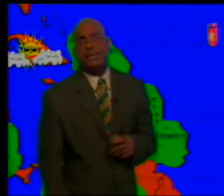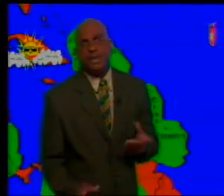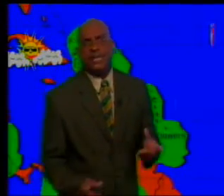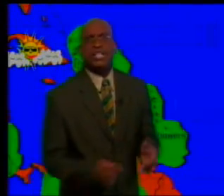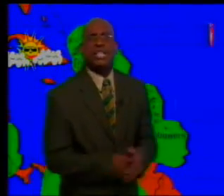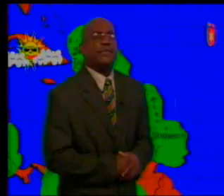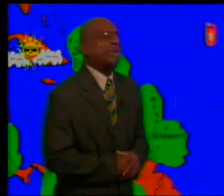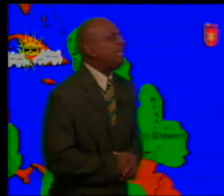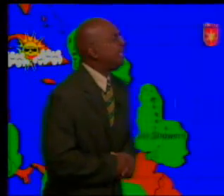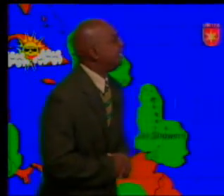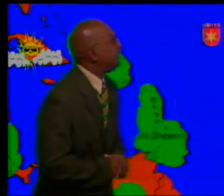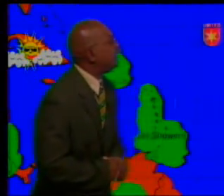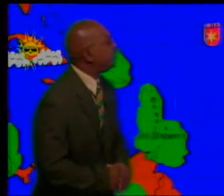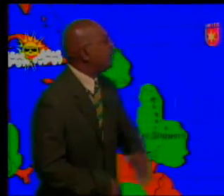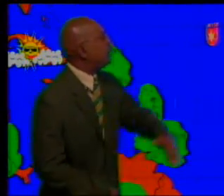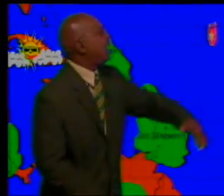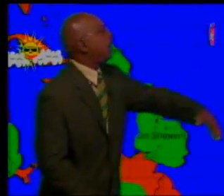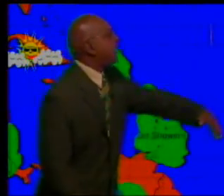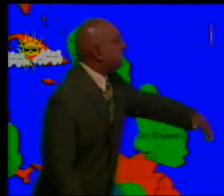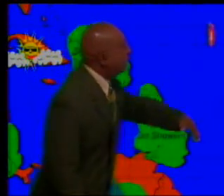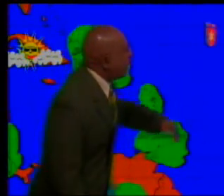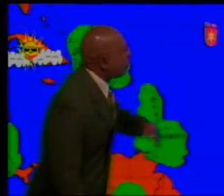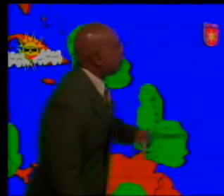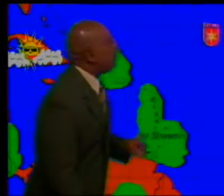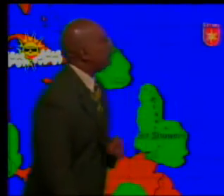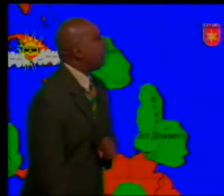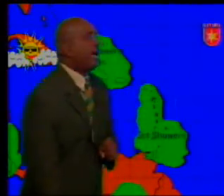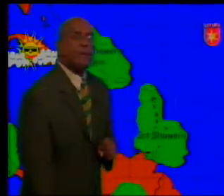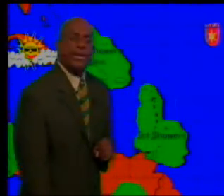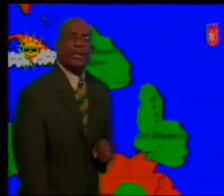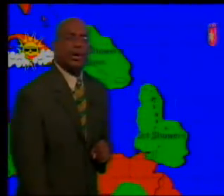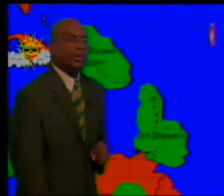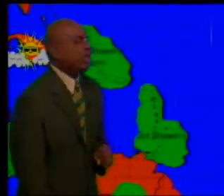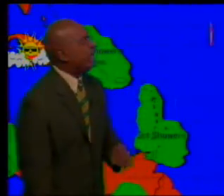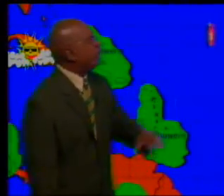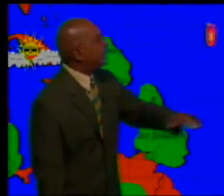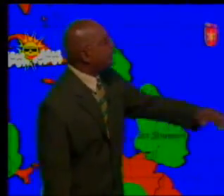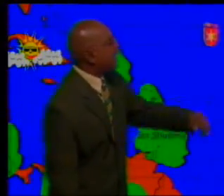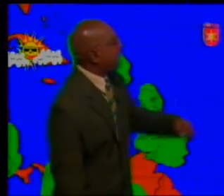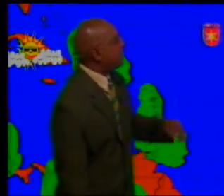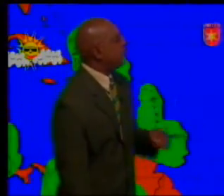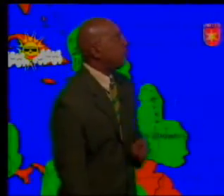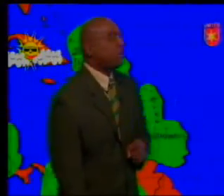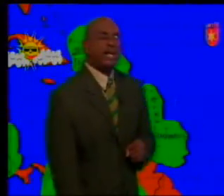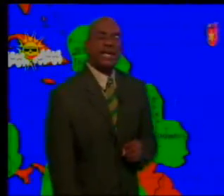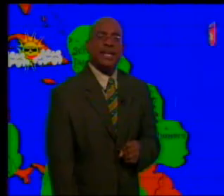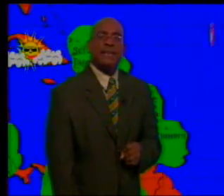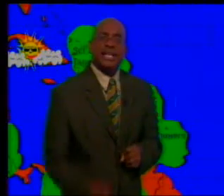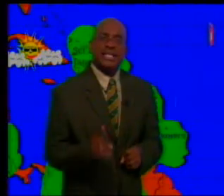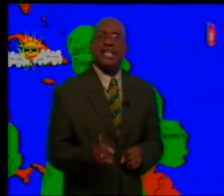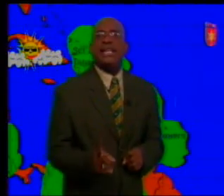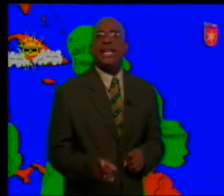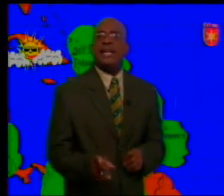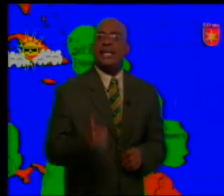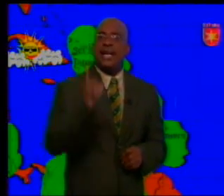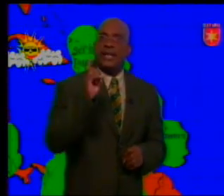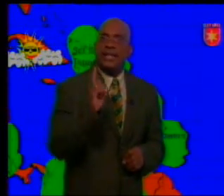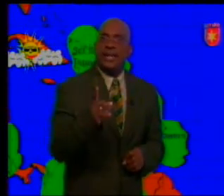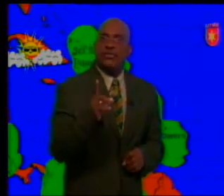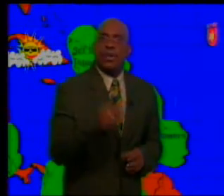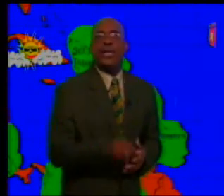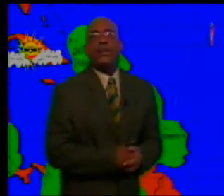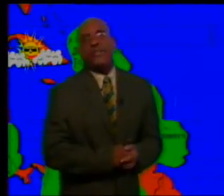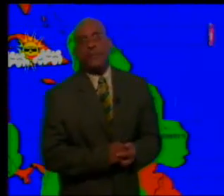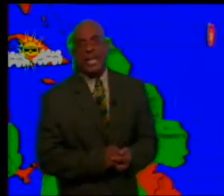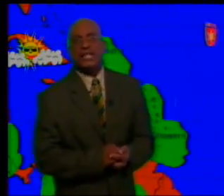into night, maybe the chance of isolated thunderstorms, but that is gradually going to peter out. The ridge of high pressure is going to cut in, but as I indicated,